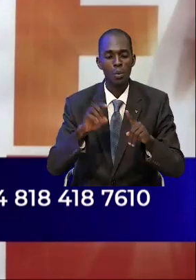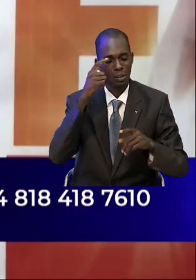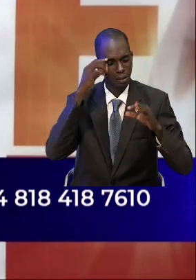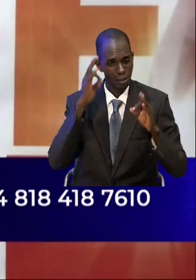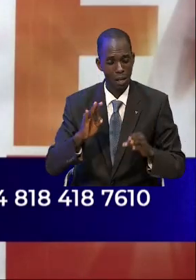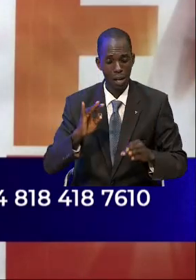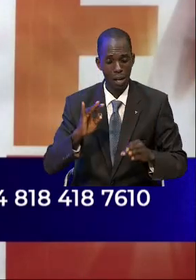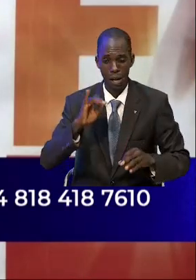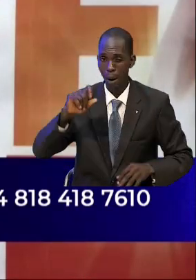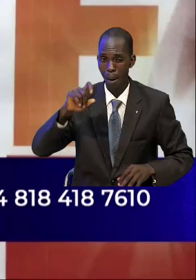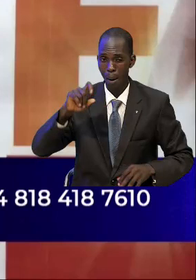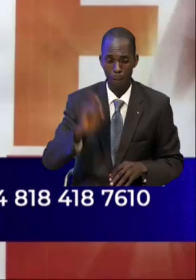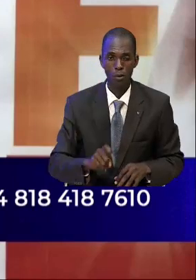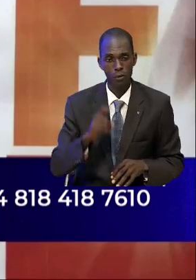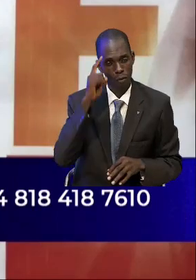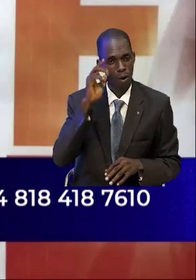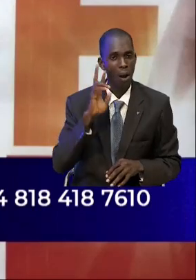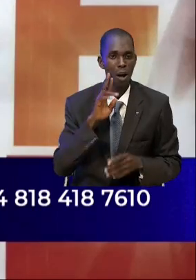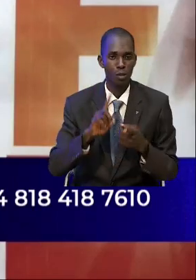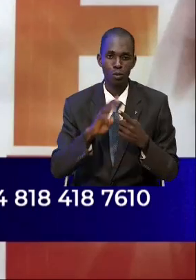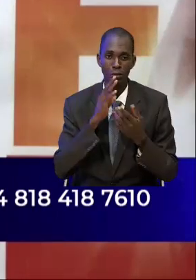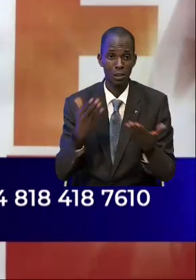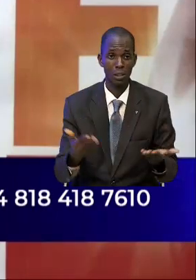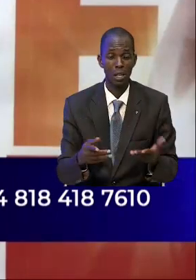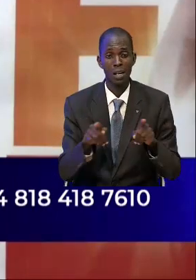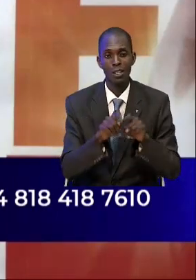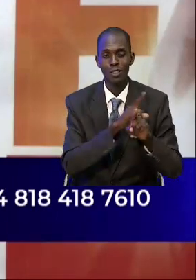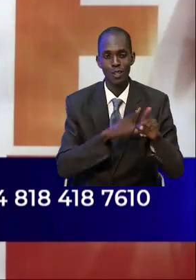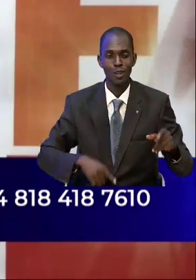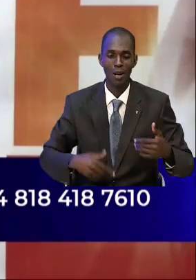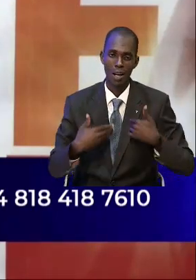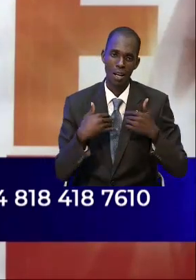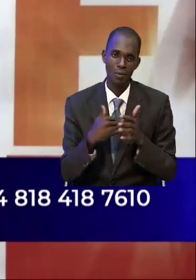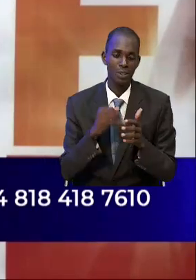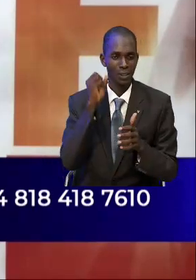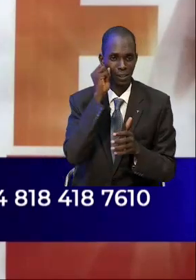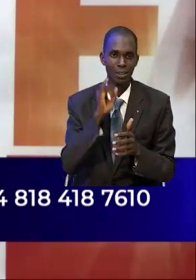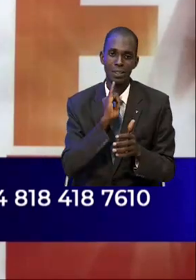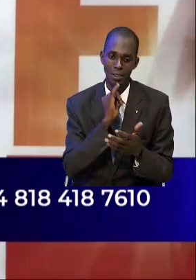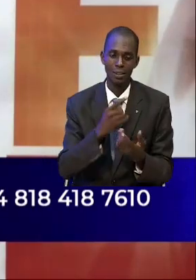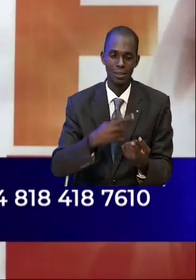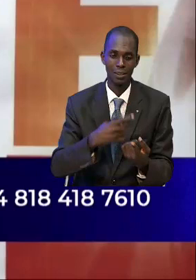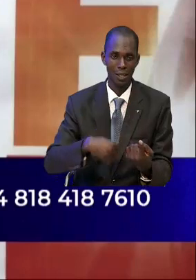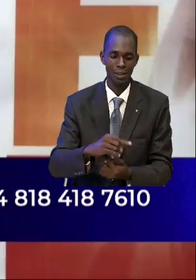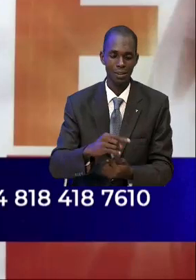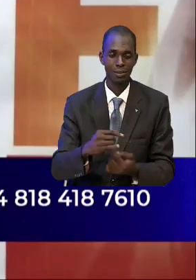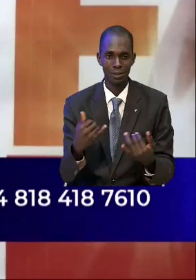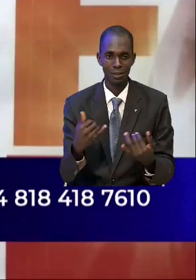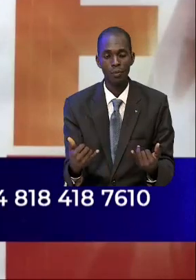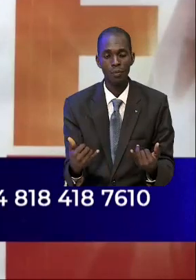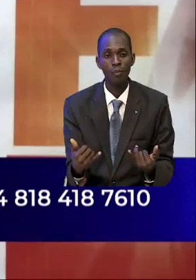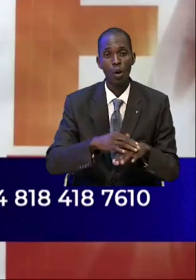I pray that it's under must that I must be in this program. As the Lord may have it, I'm